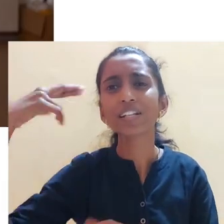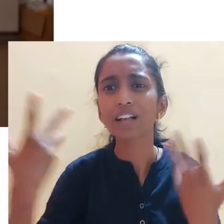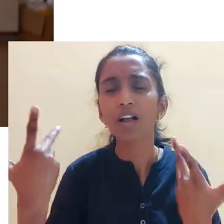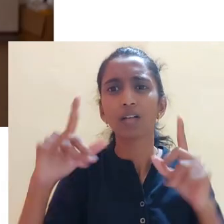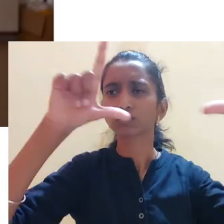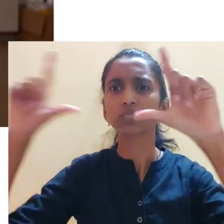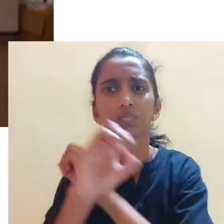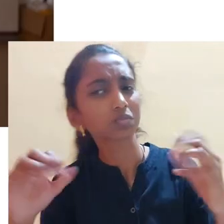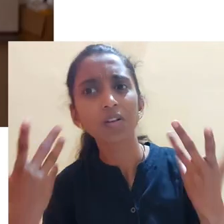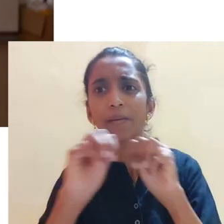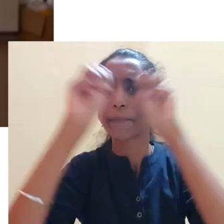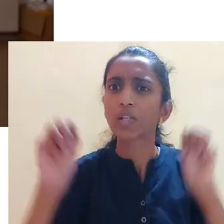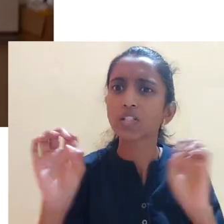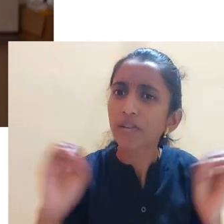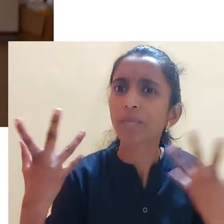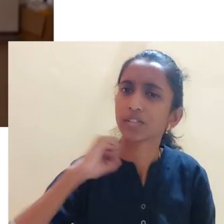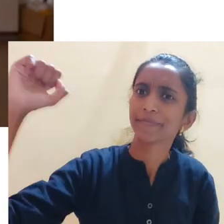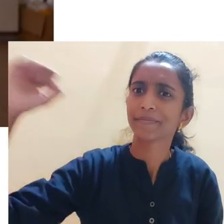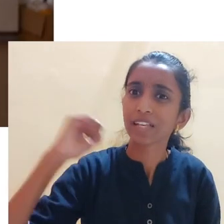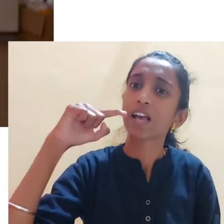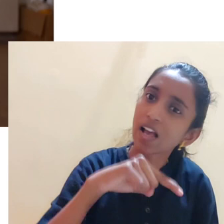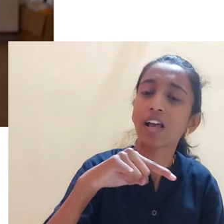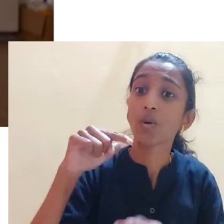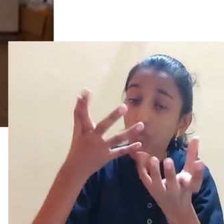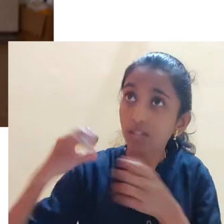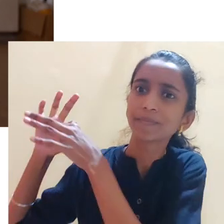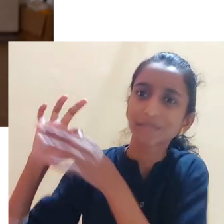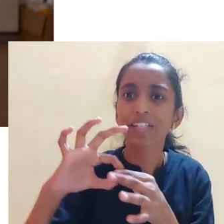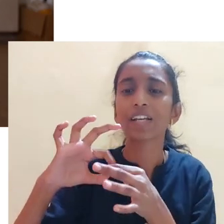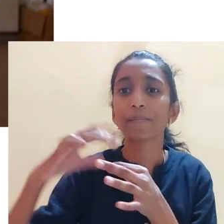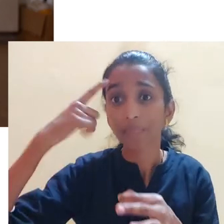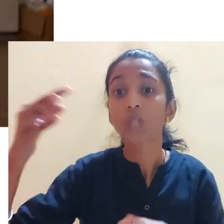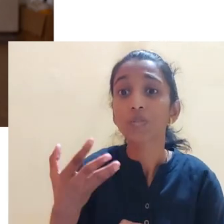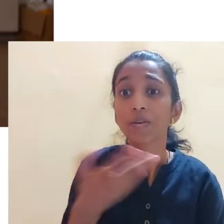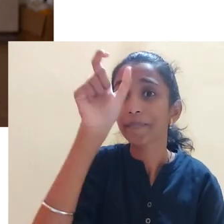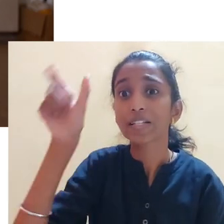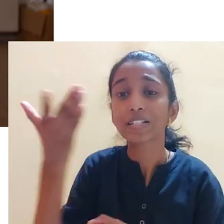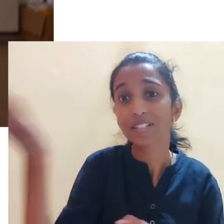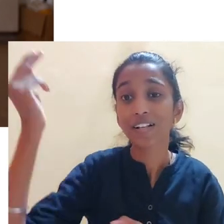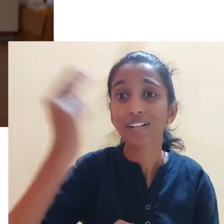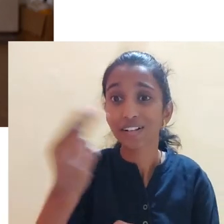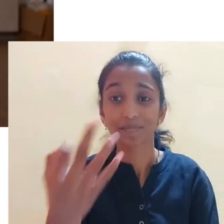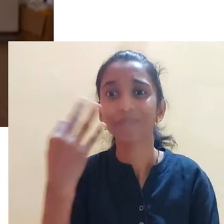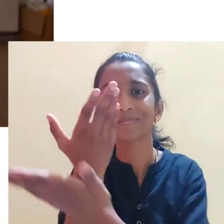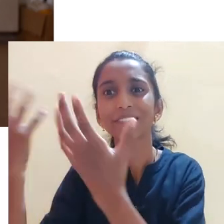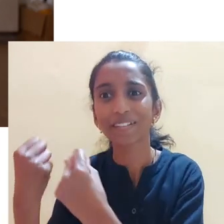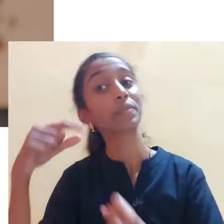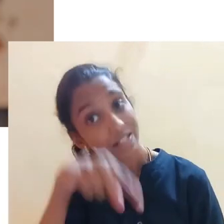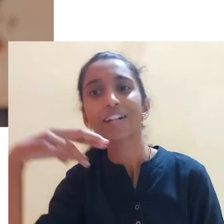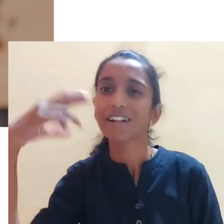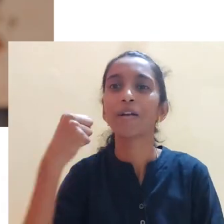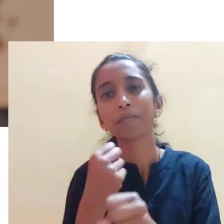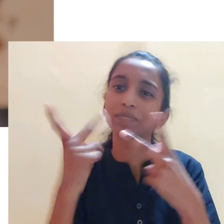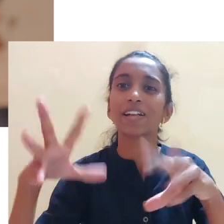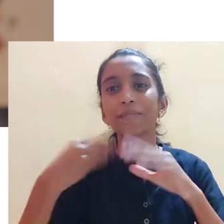that that there's no gallery or a museum that can accommodate or host contemporary artists,